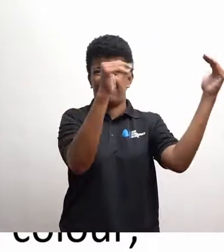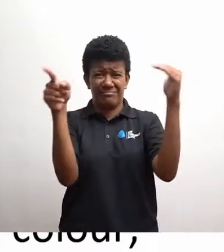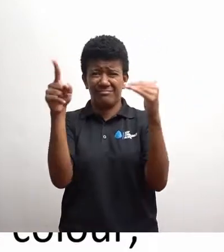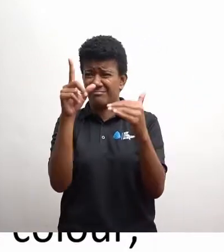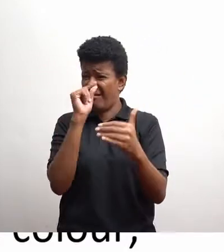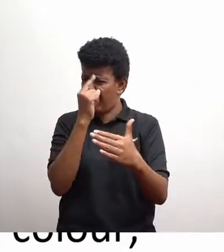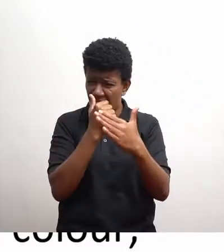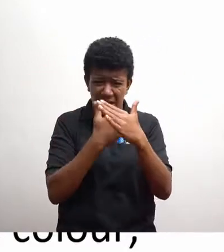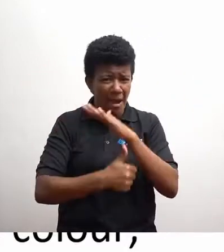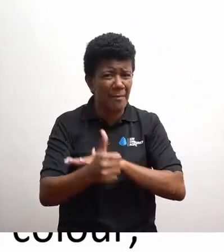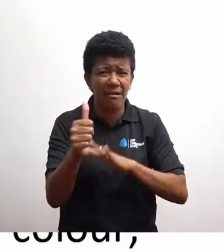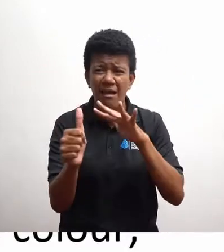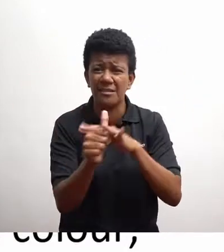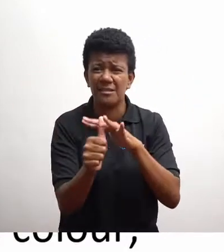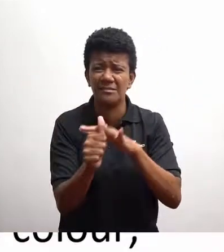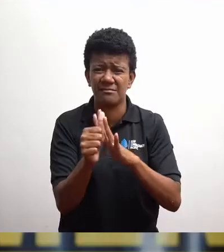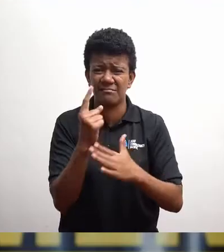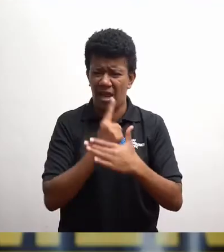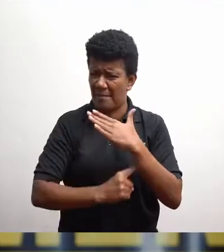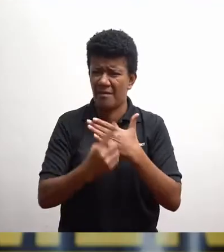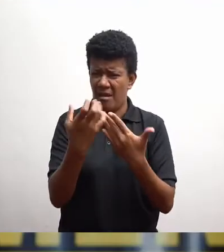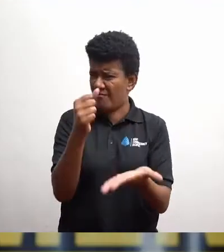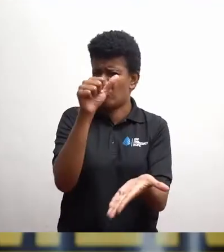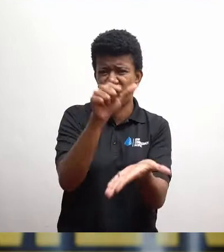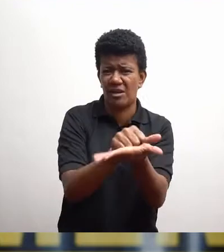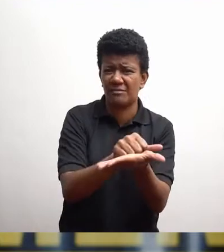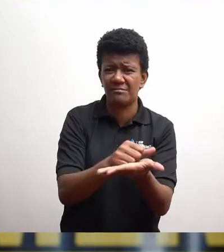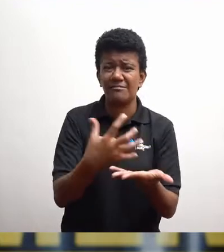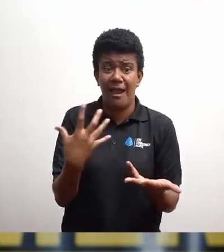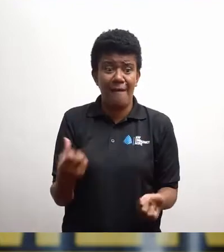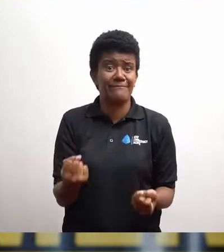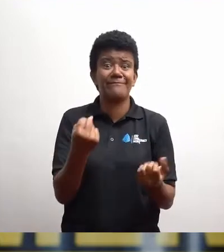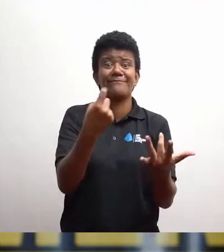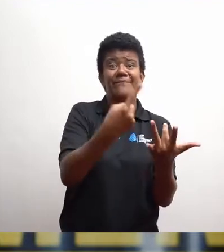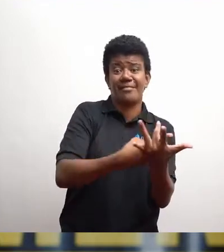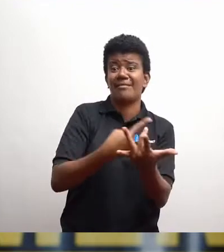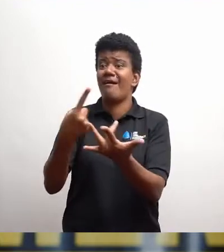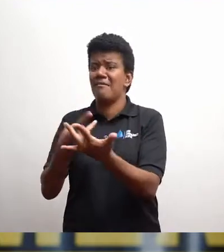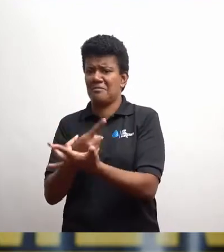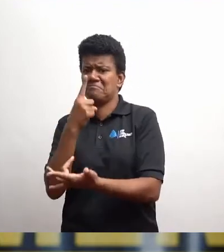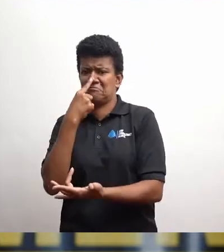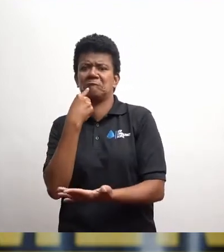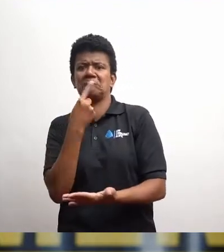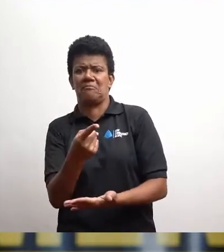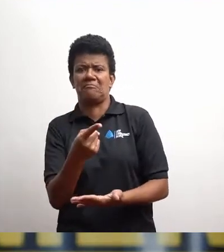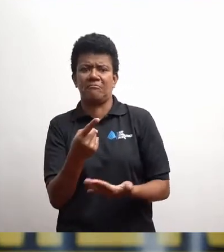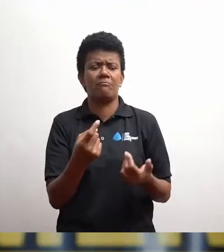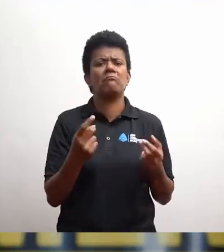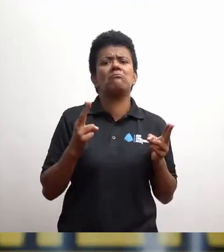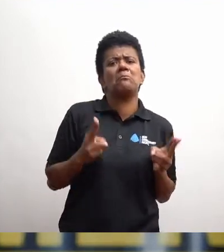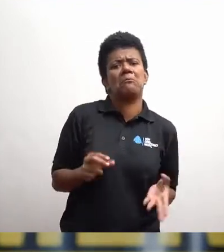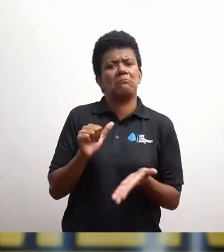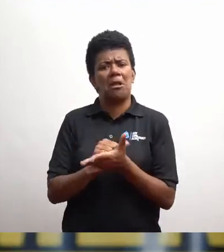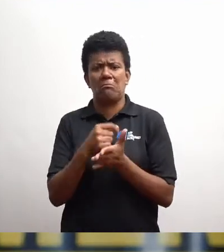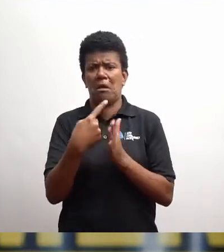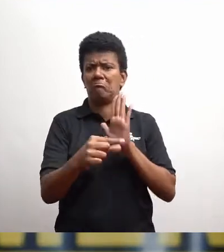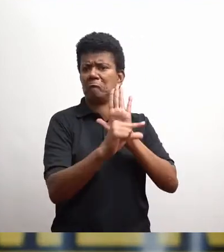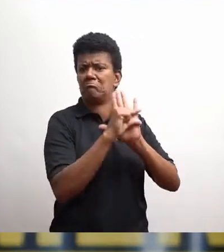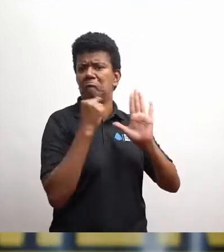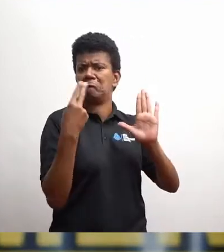rights without discrimination, and that there are certain things we say about those human rights. One is that they are